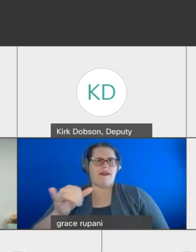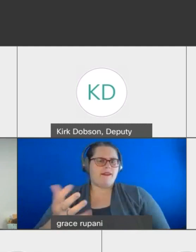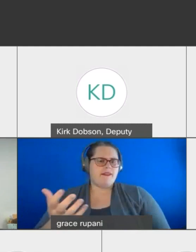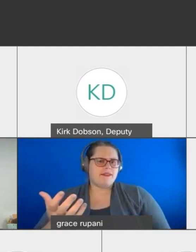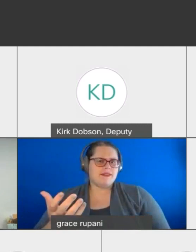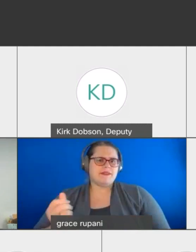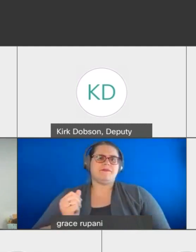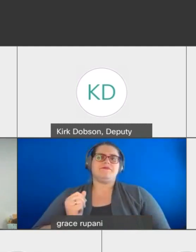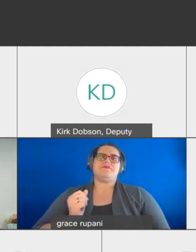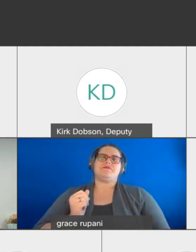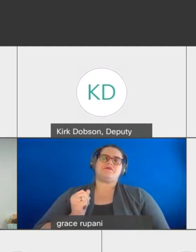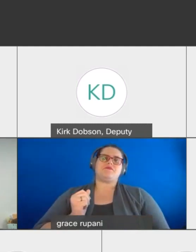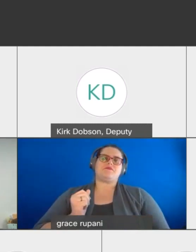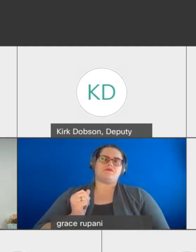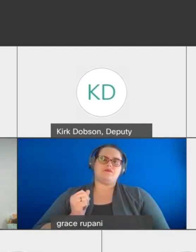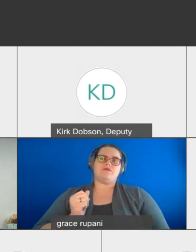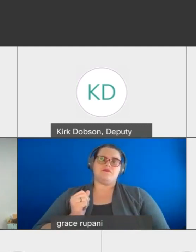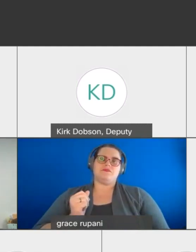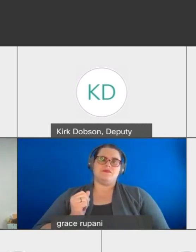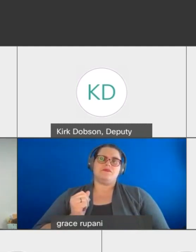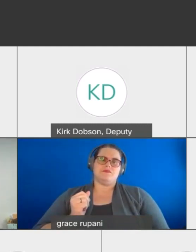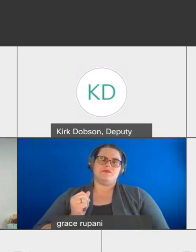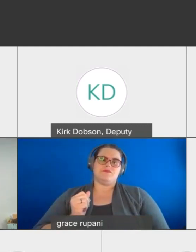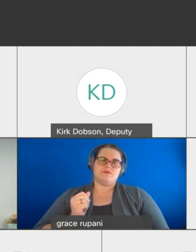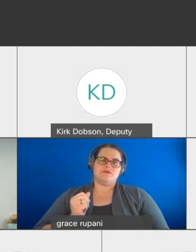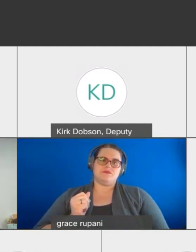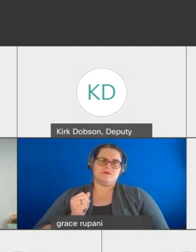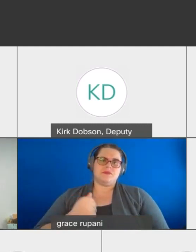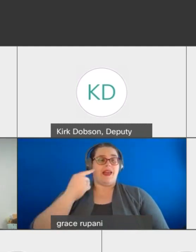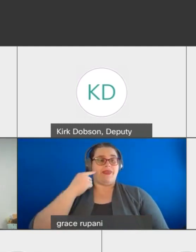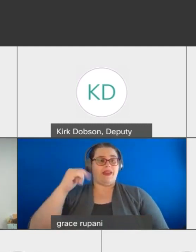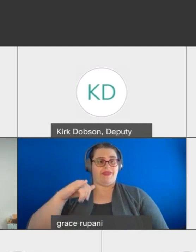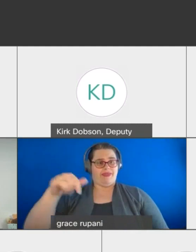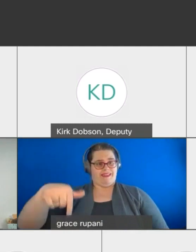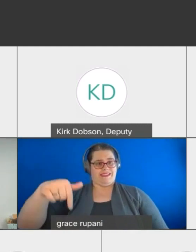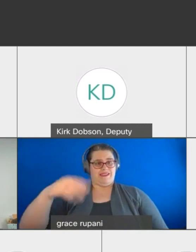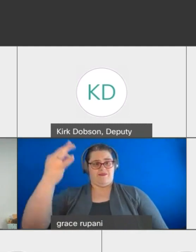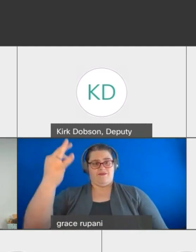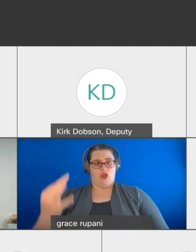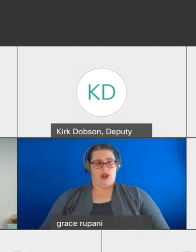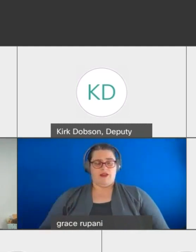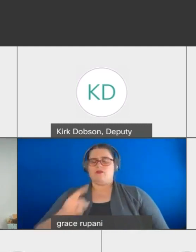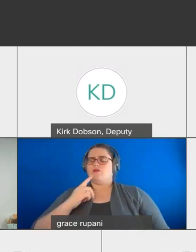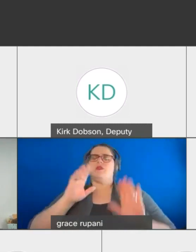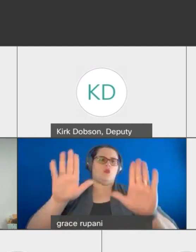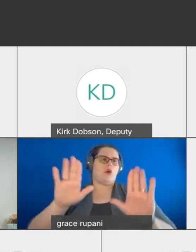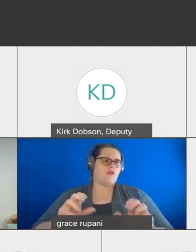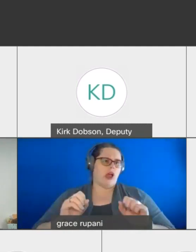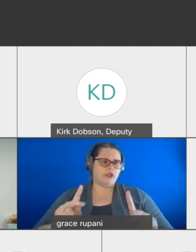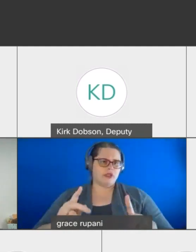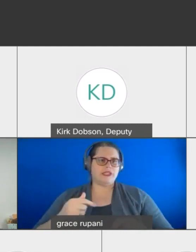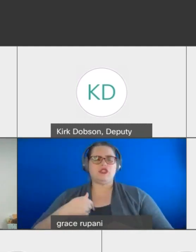I think that this Friday has been an excellent opportunity to hear from people.